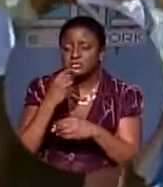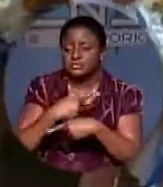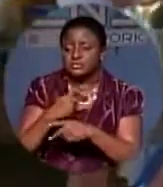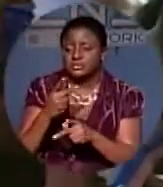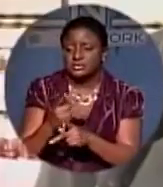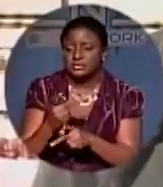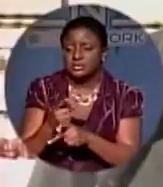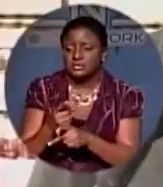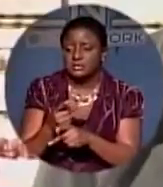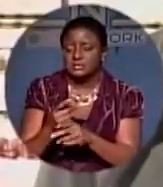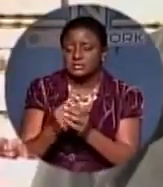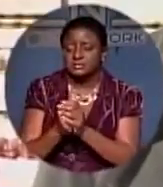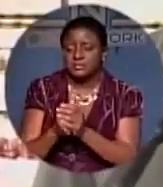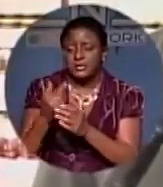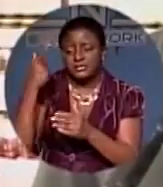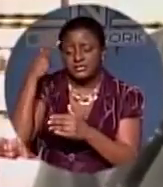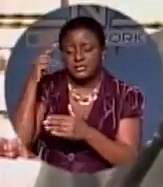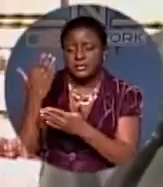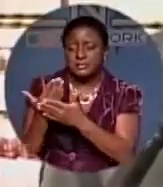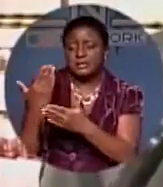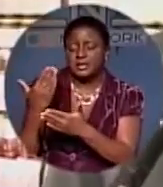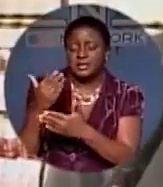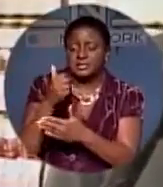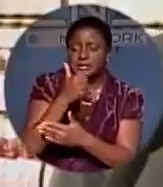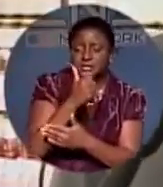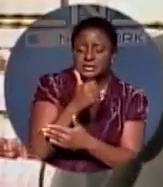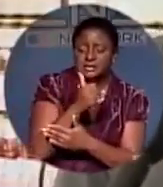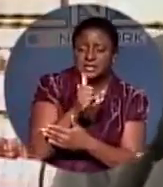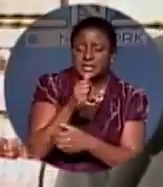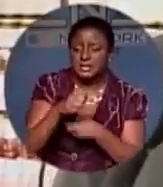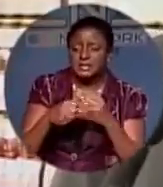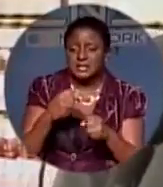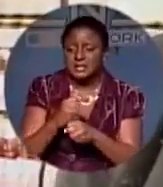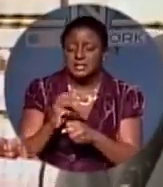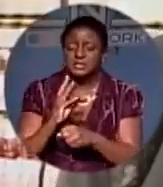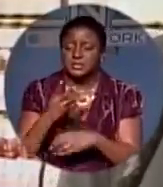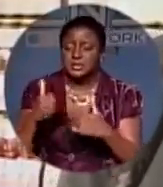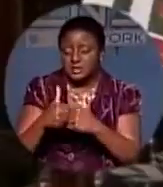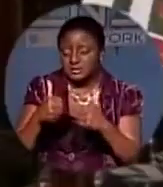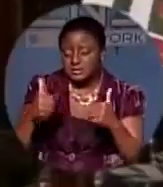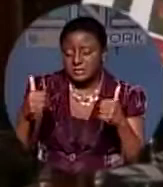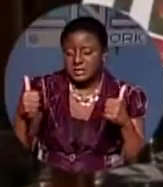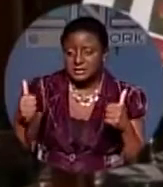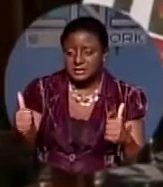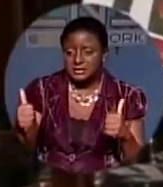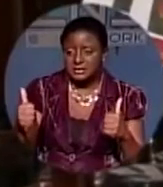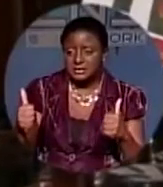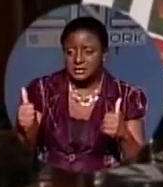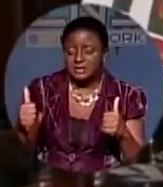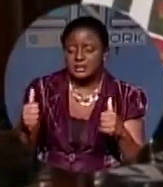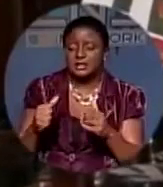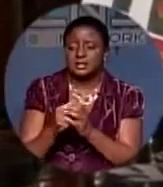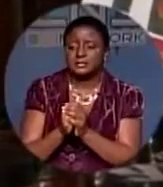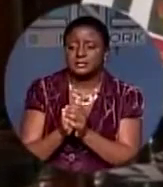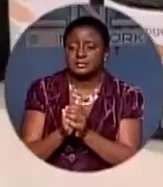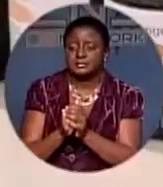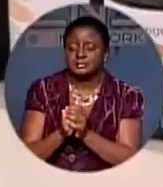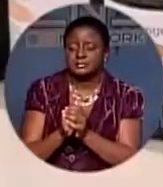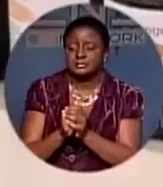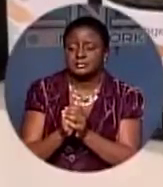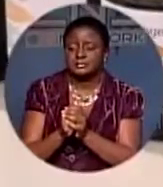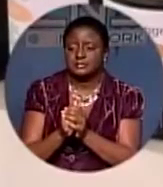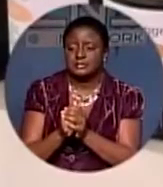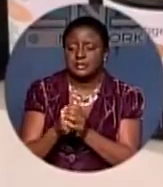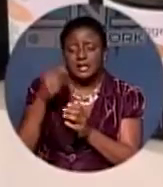the last 9-10 years, we've expanded to 5.5 acres that we have under full production. While Mr. Bethel supplies the